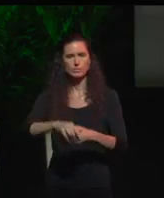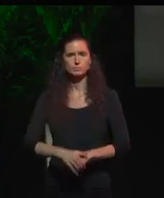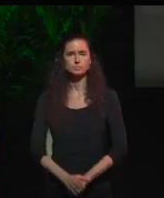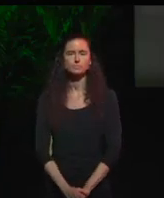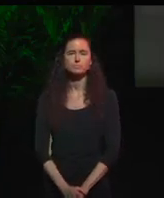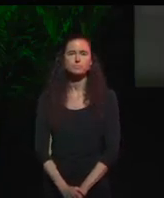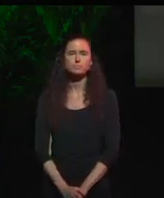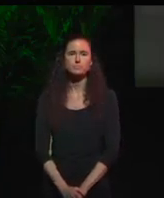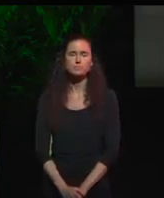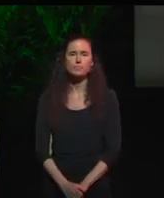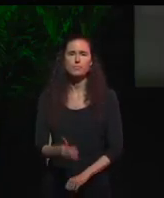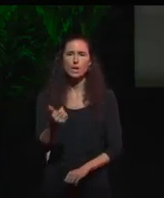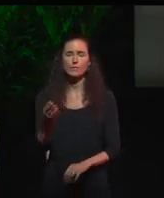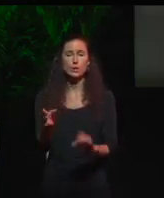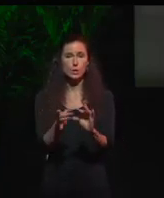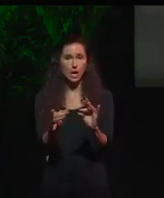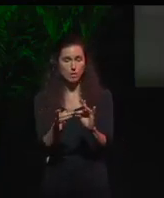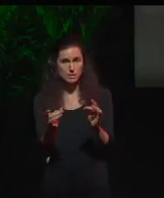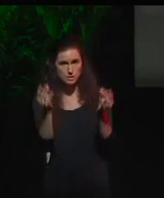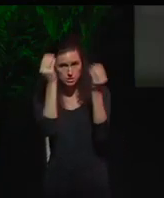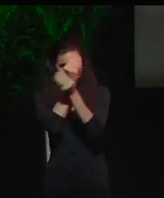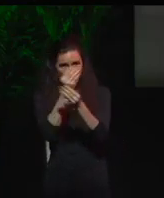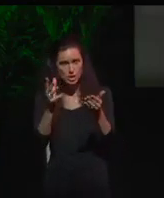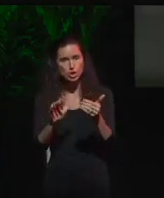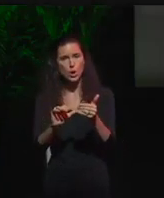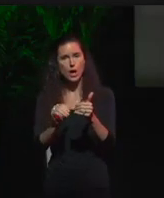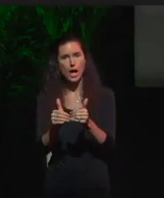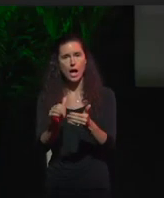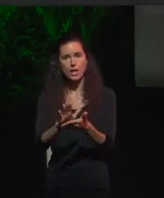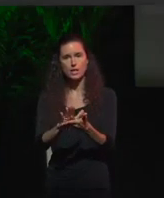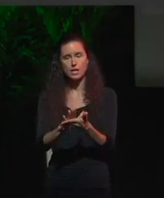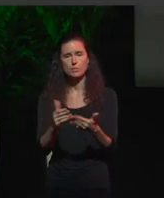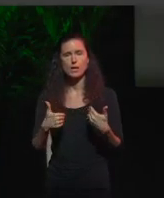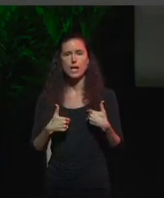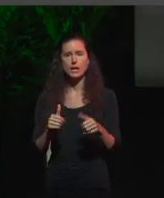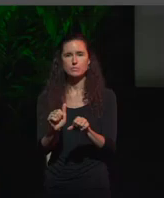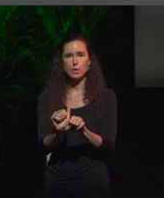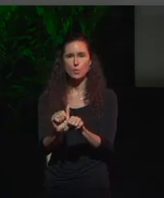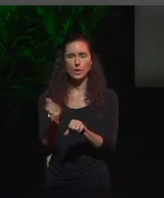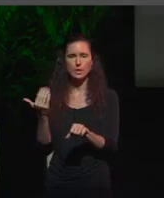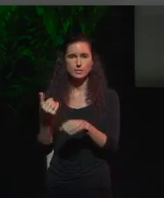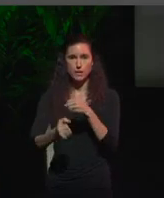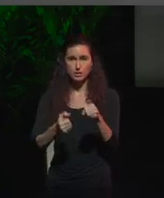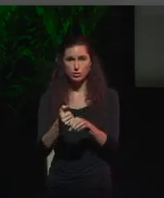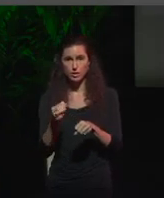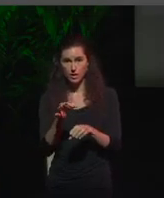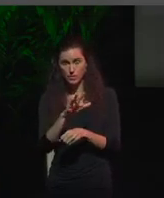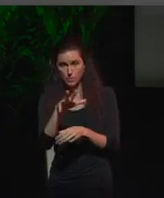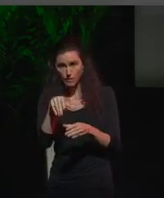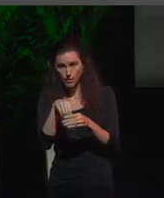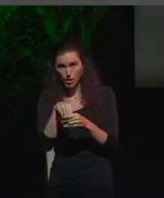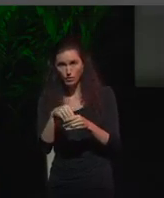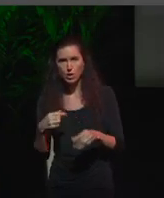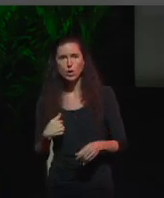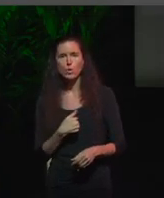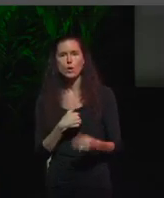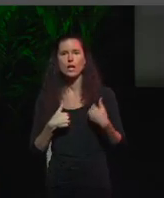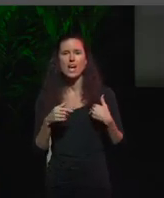Just some quick hits to let you know how the Academy has been working this past year and if you guys have been involved. We